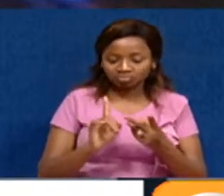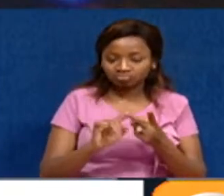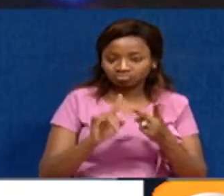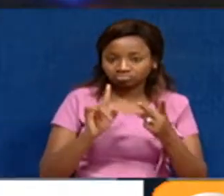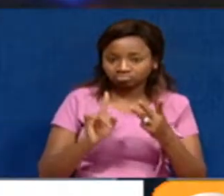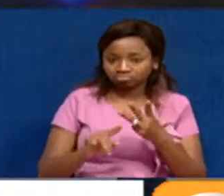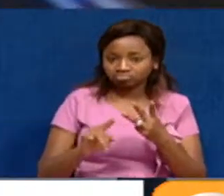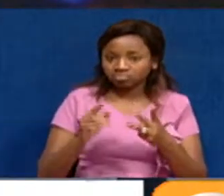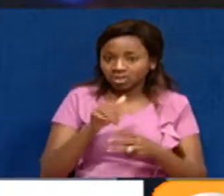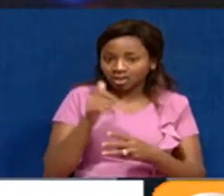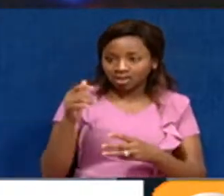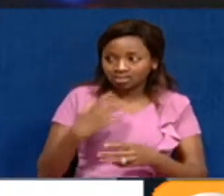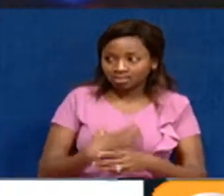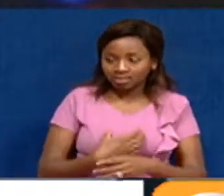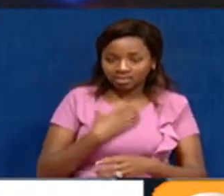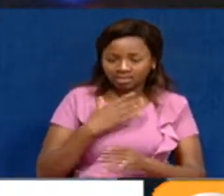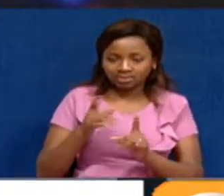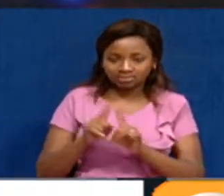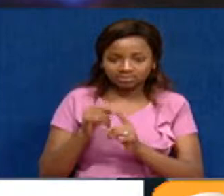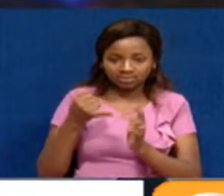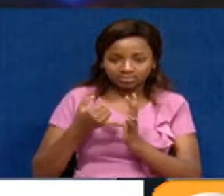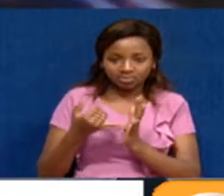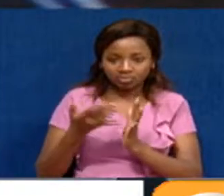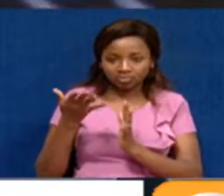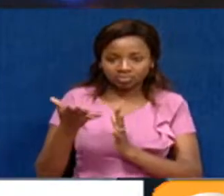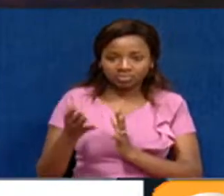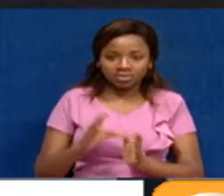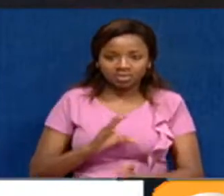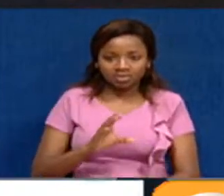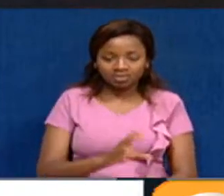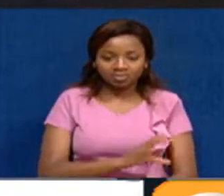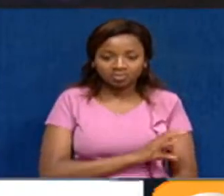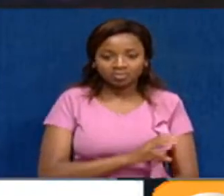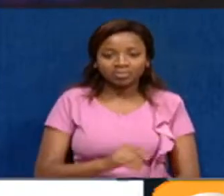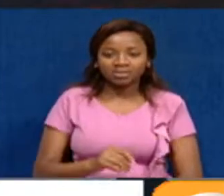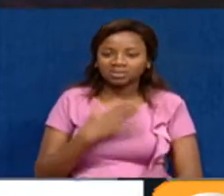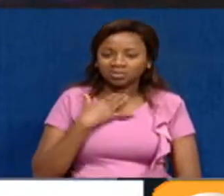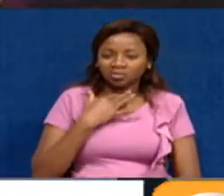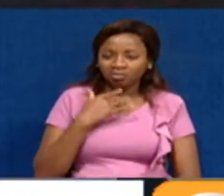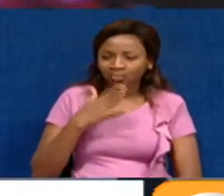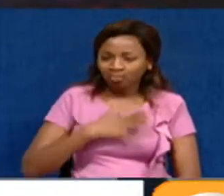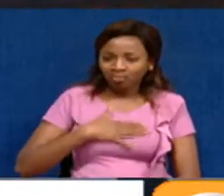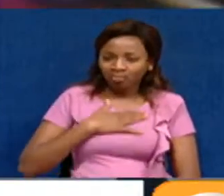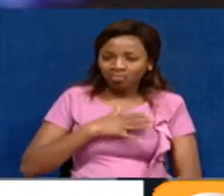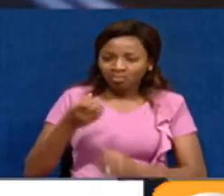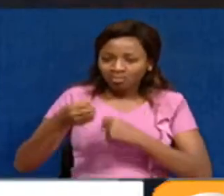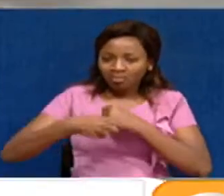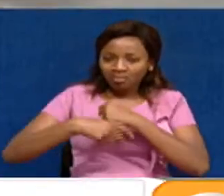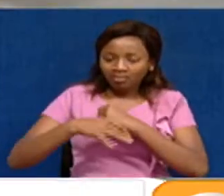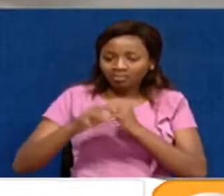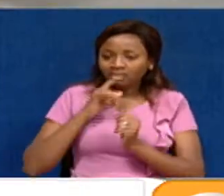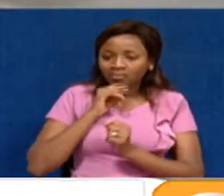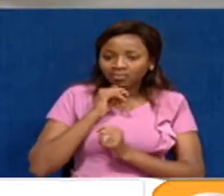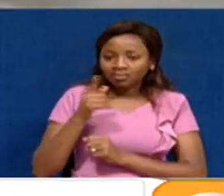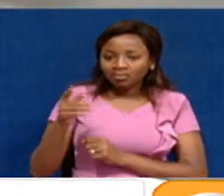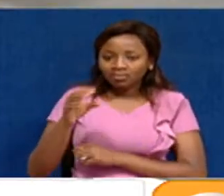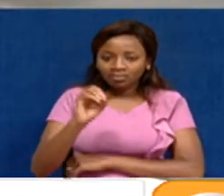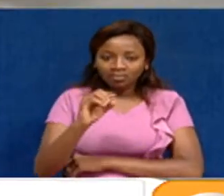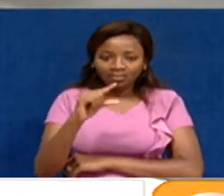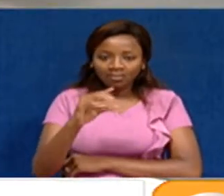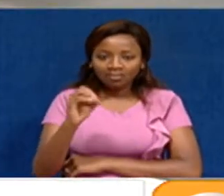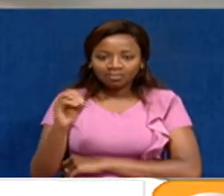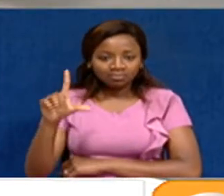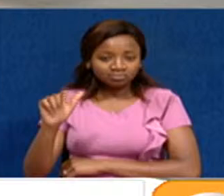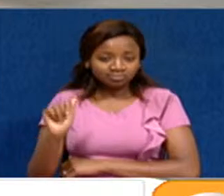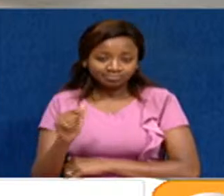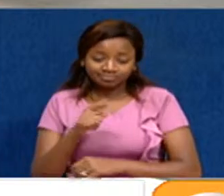who are part of a caretaker committee that's smack in the middle of that dispute. I want to understand. And let me start with you, Bwana Ogola. Did it have to get